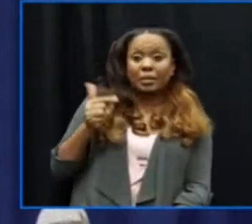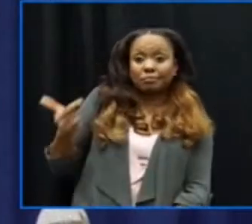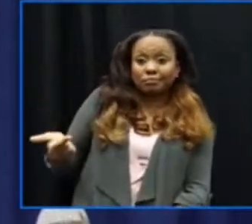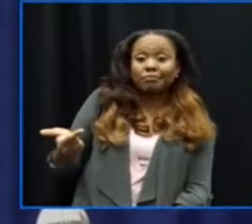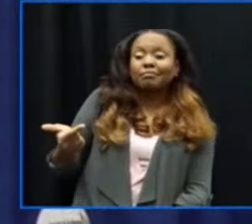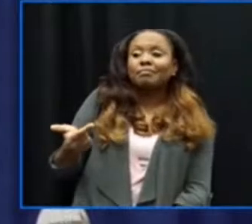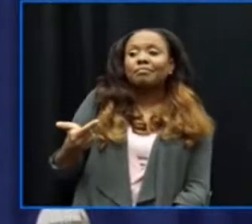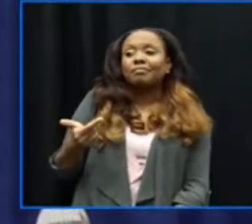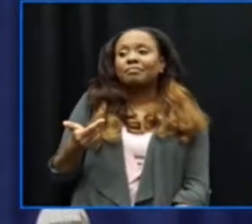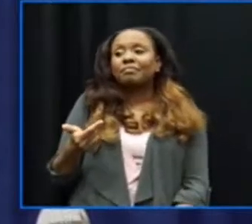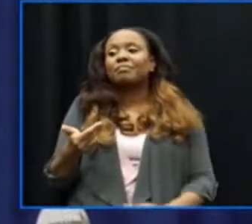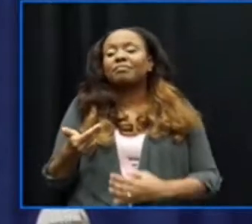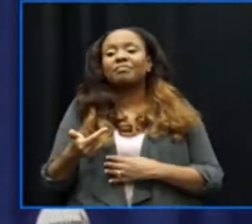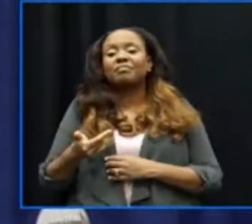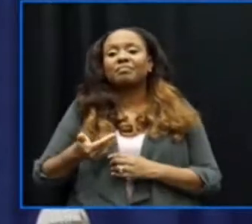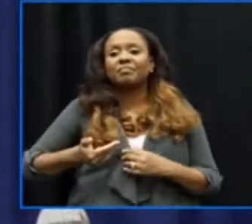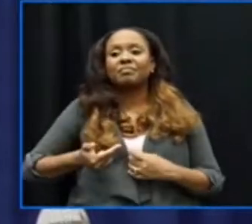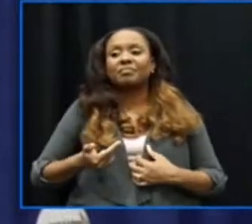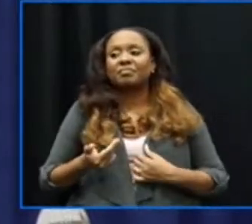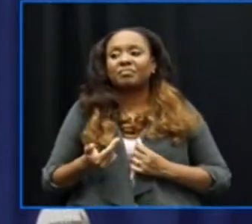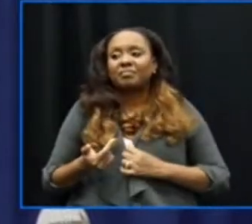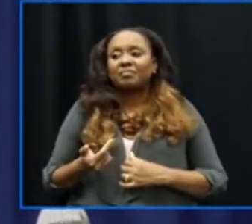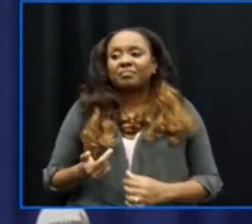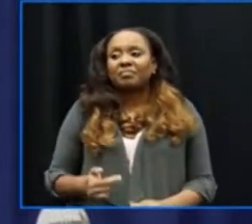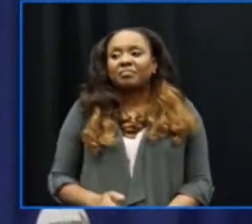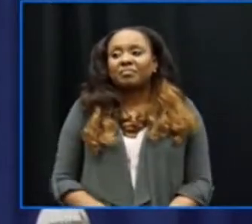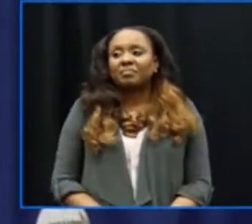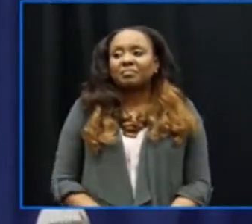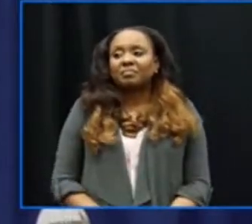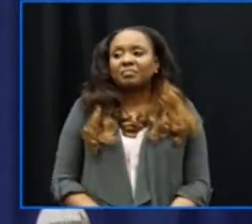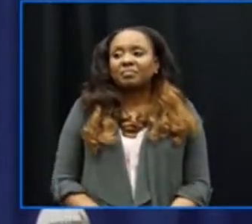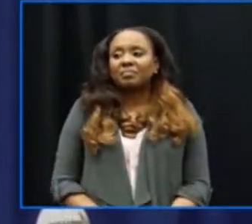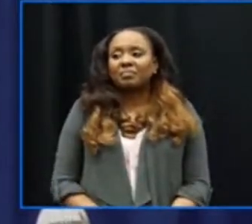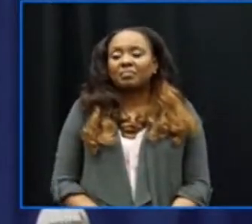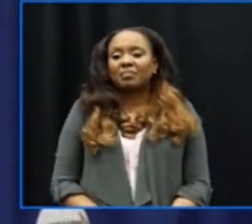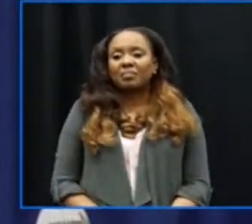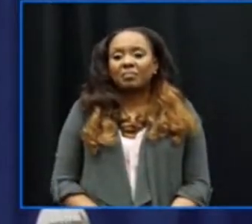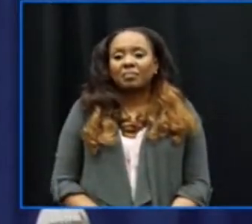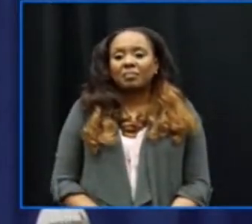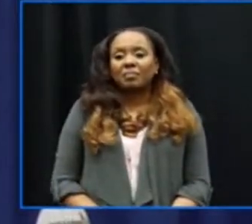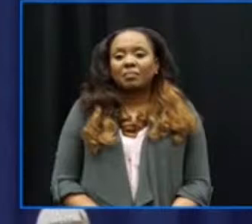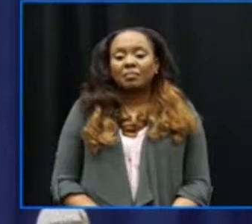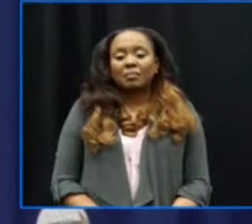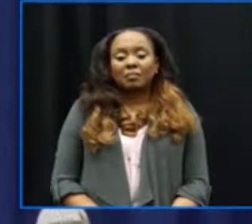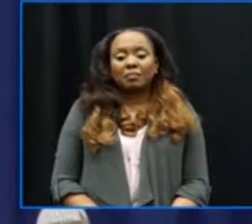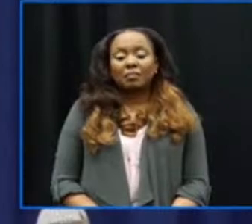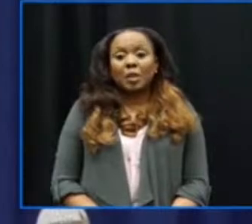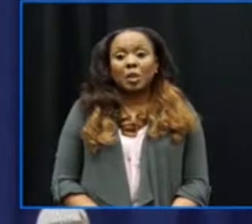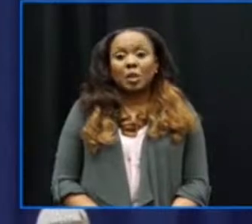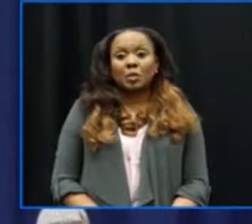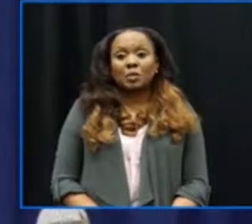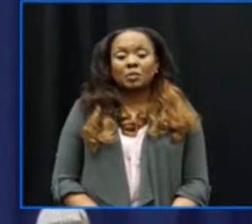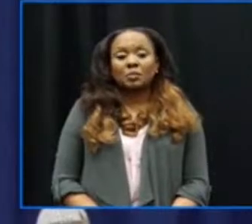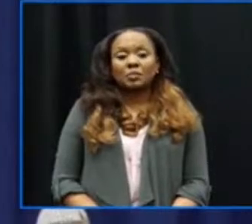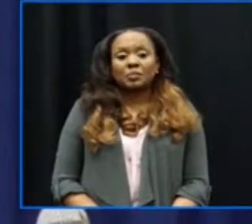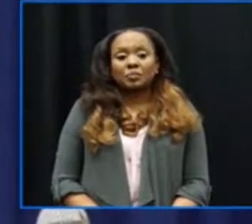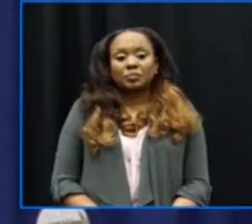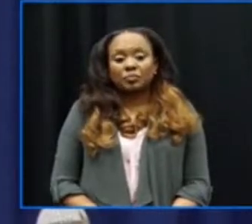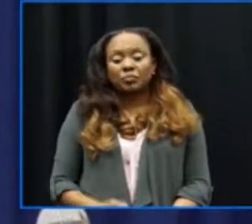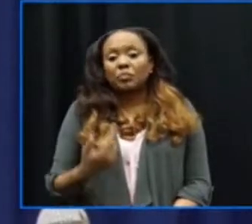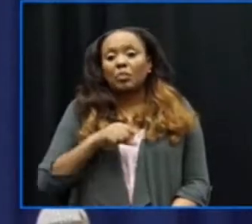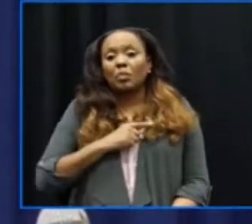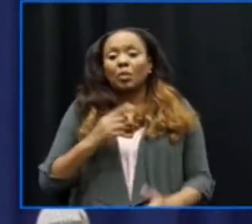colleagues, we certainly could not rest our comments without enforcing and supporting the need for